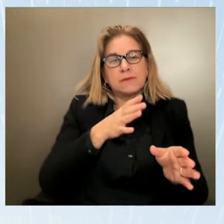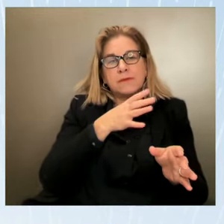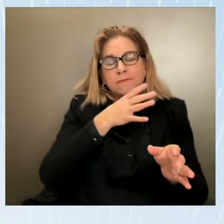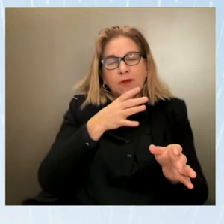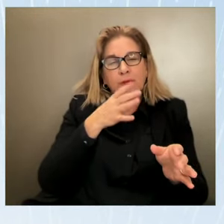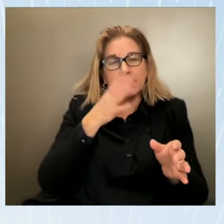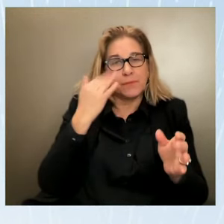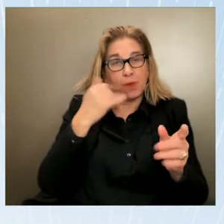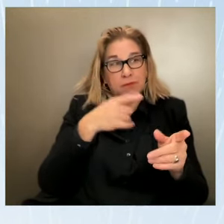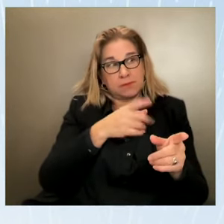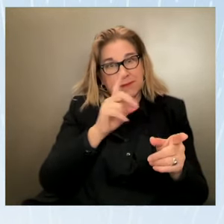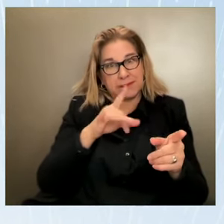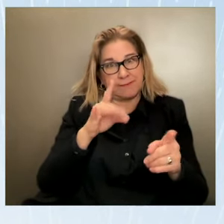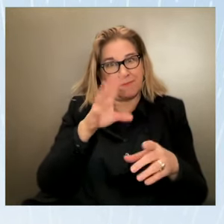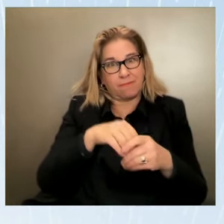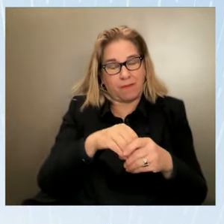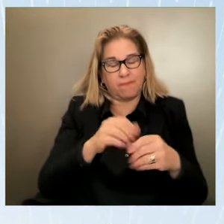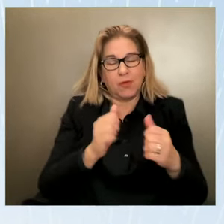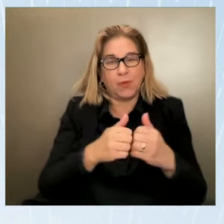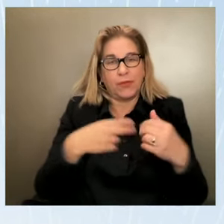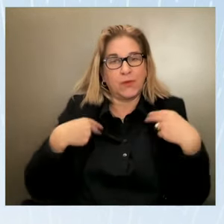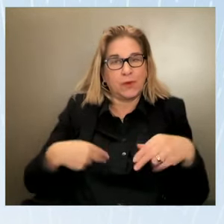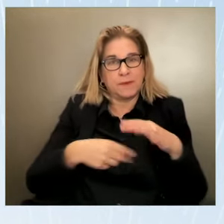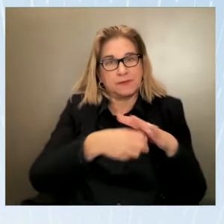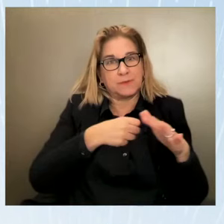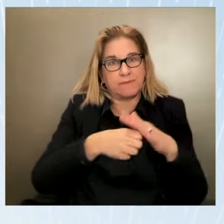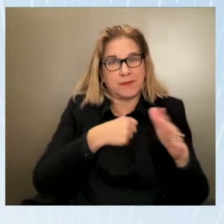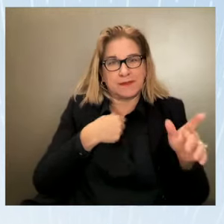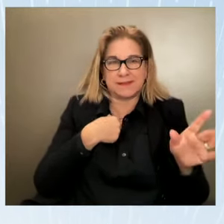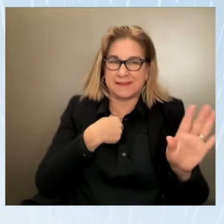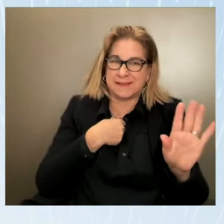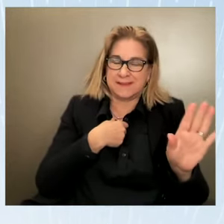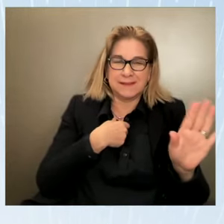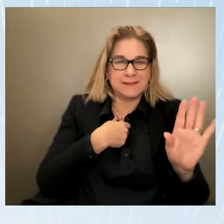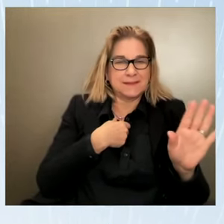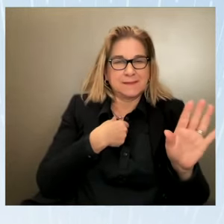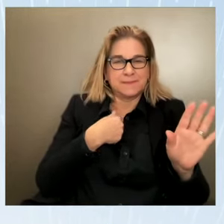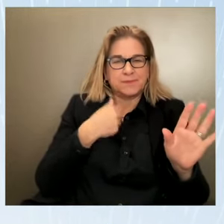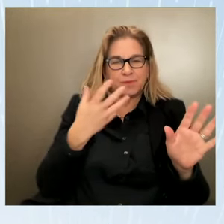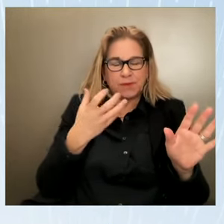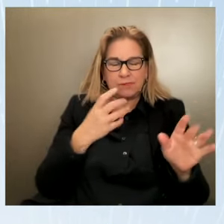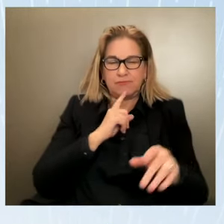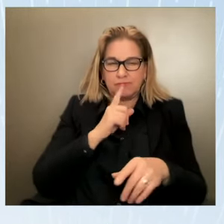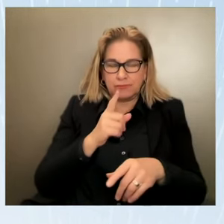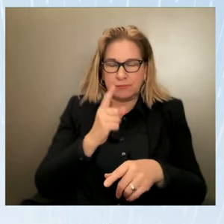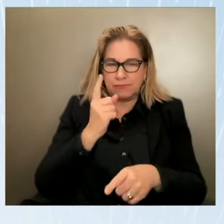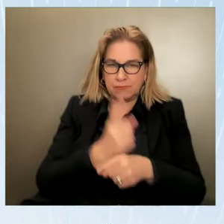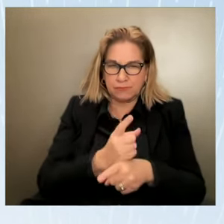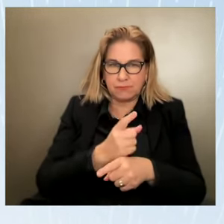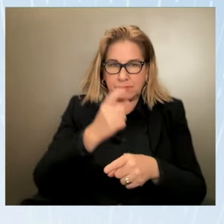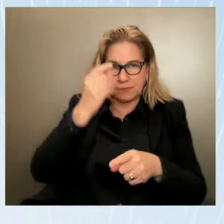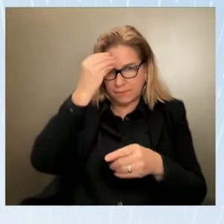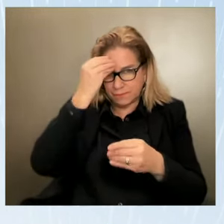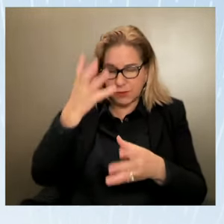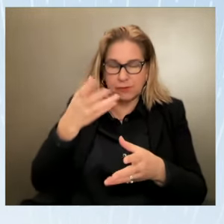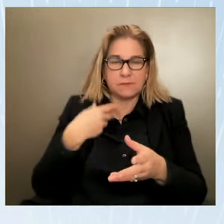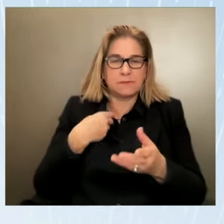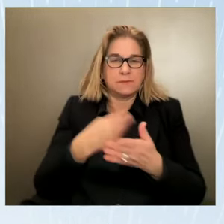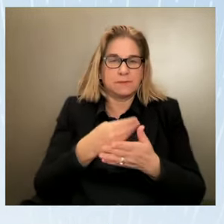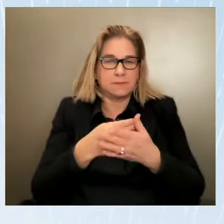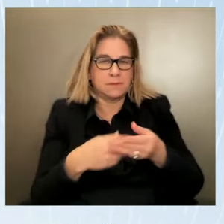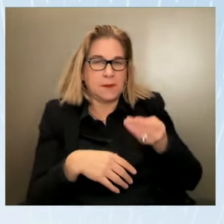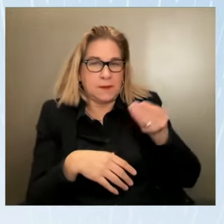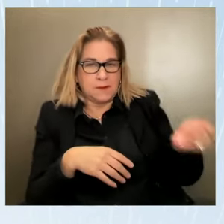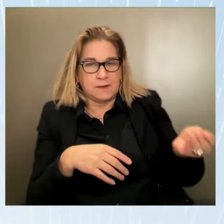as the information we have. One place where more information could be useful is to determine precisely how we are